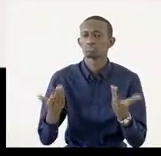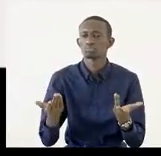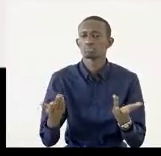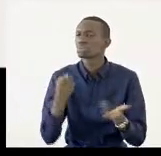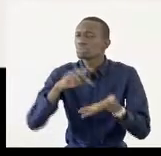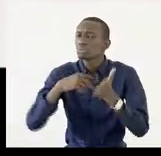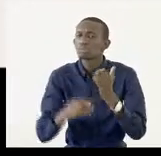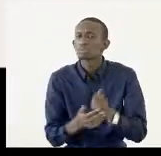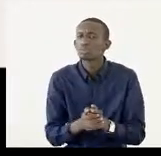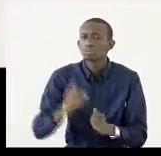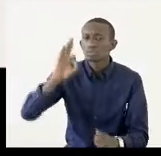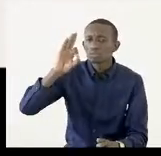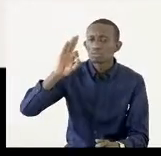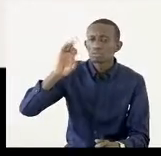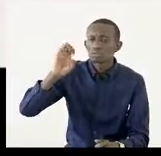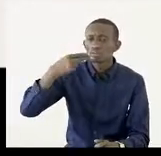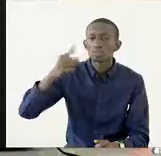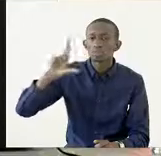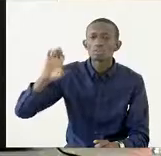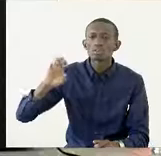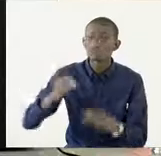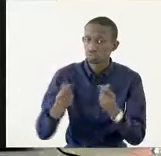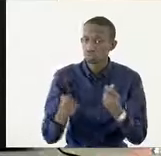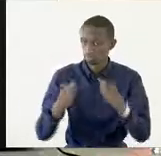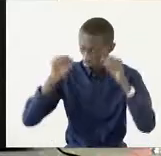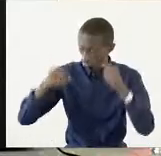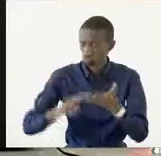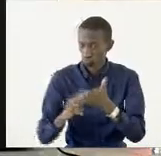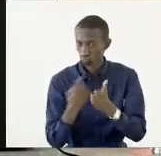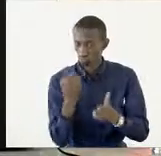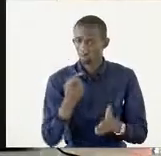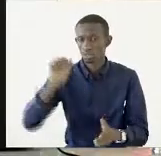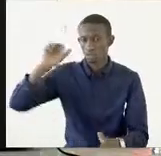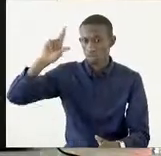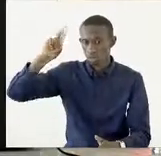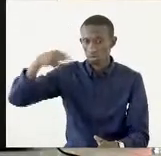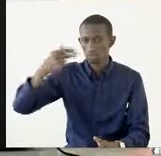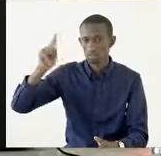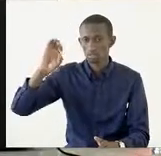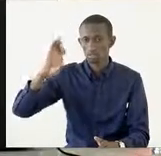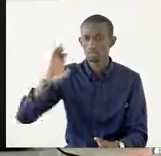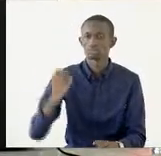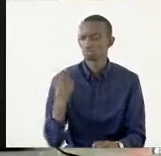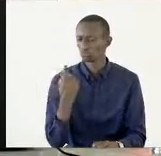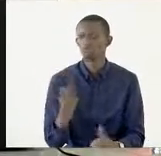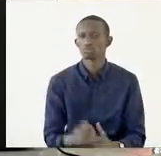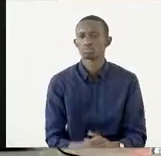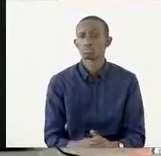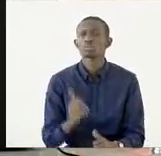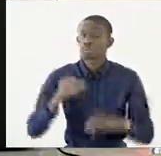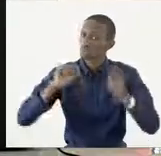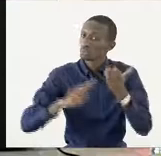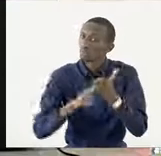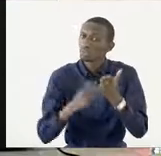only applies to aliphatic aldehydes and ketones. So you can also use it. I